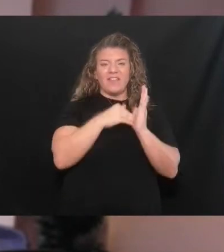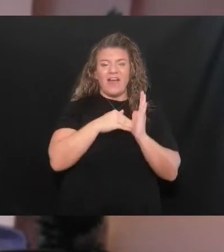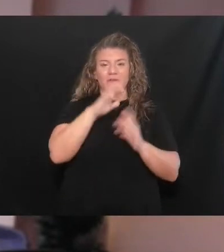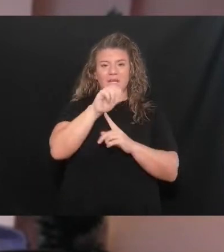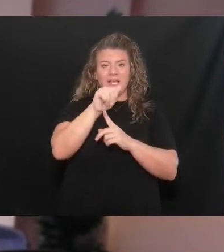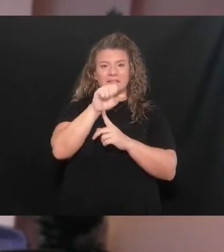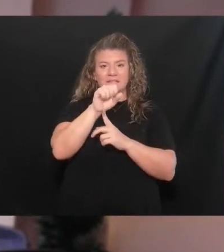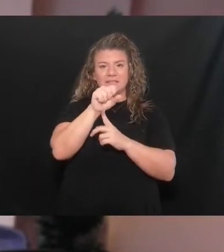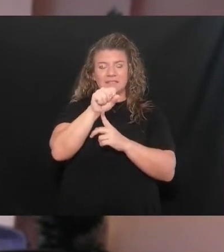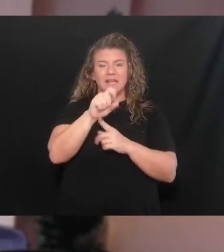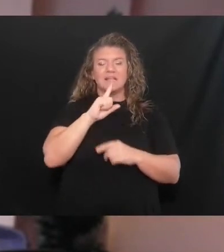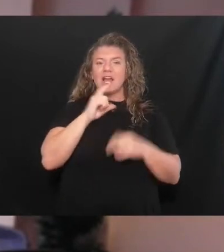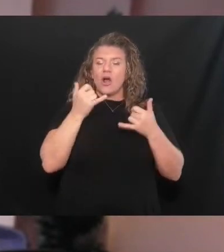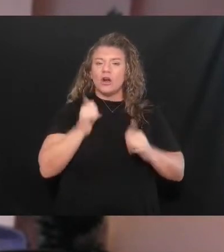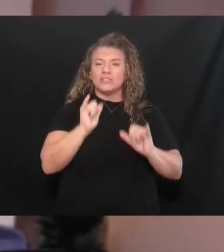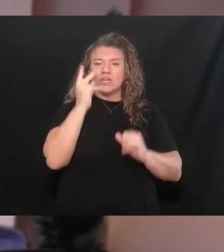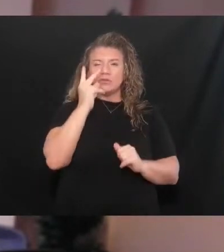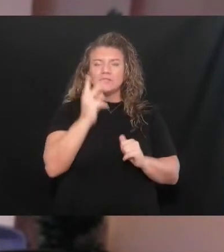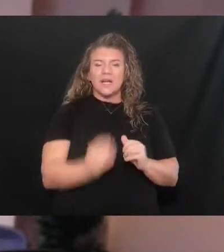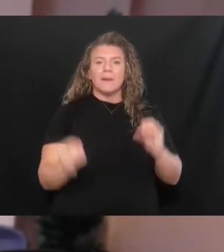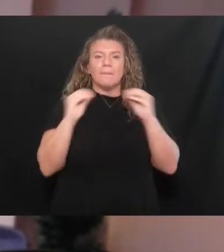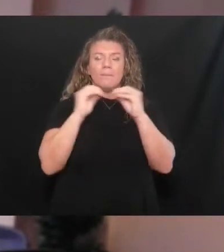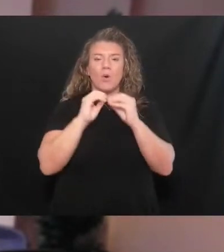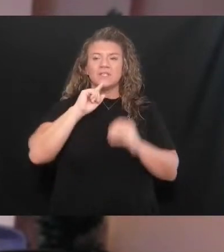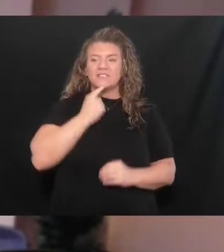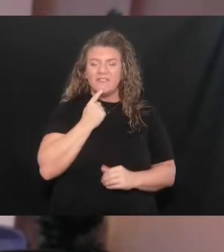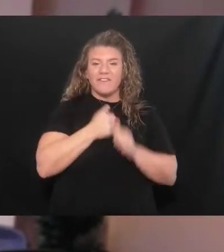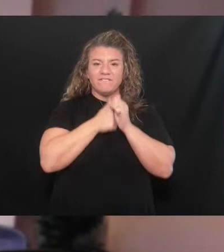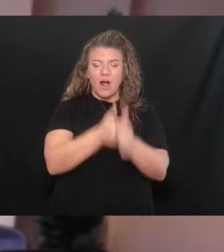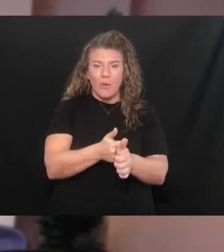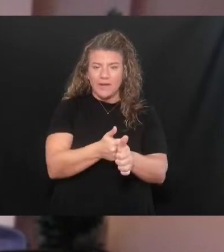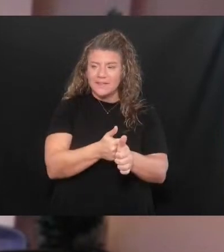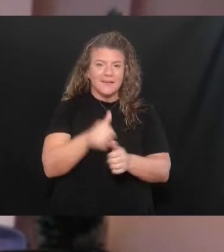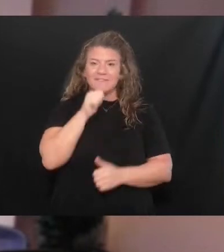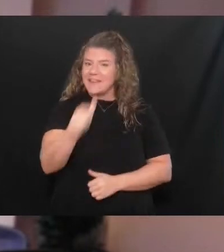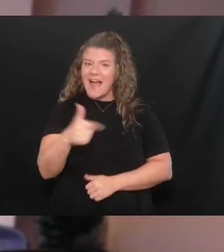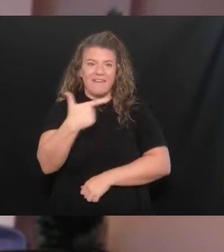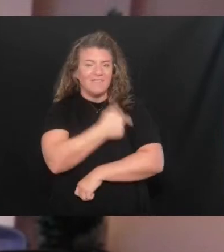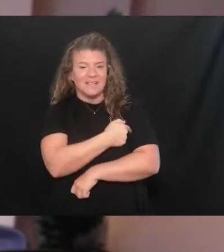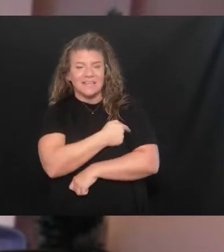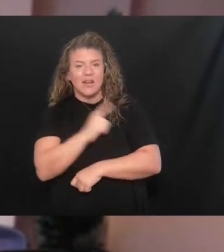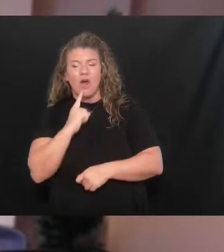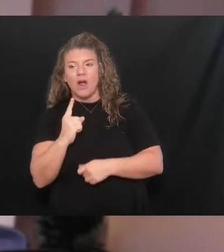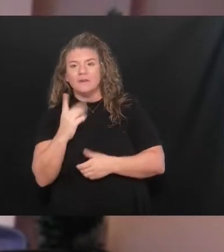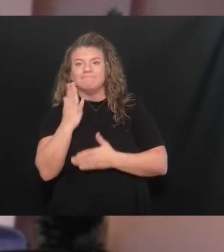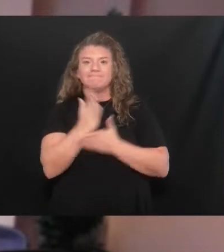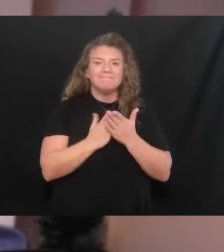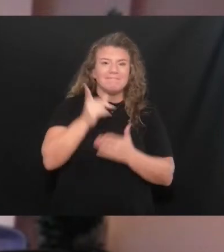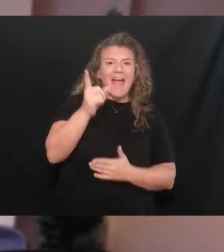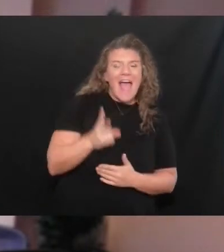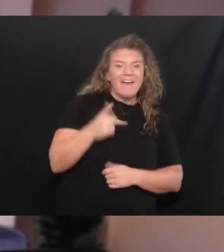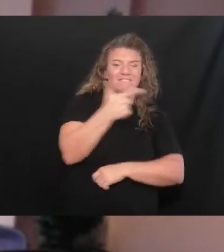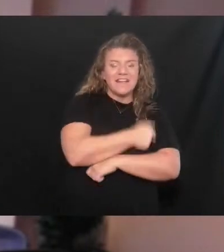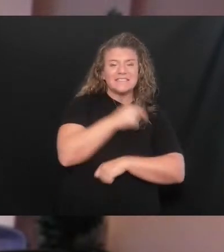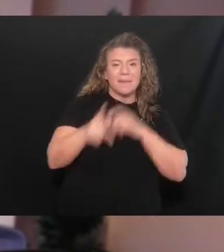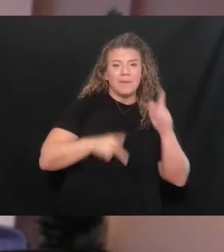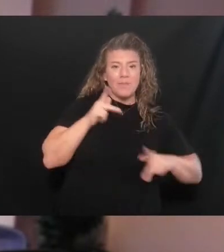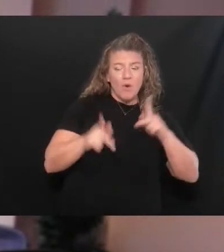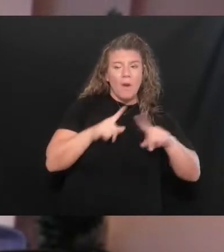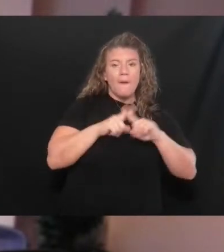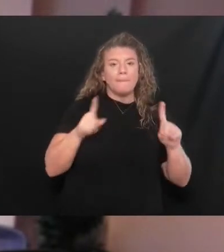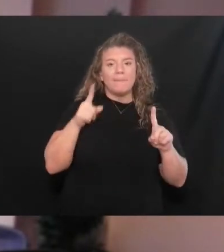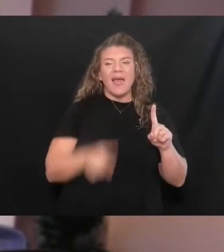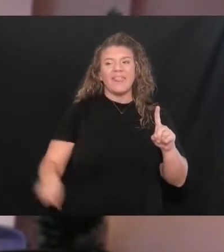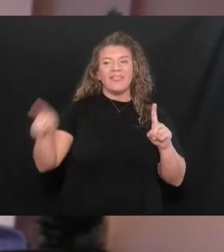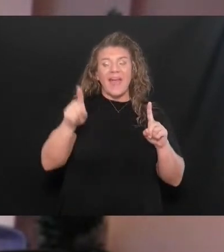cases. They are still seeing a more severe problem in unvaccinated or partially vaccinated people, but they have